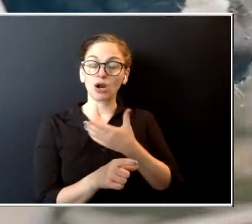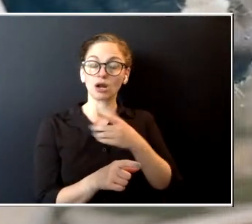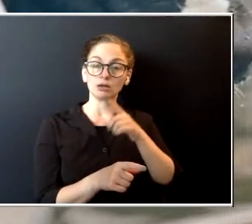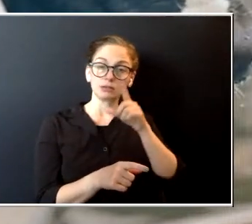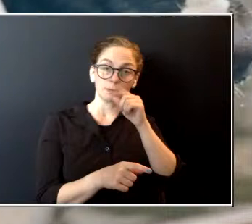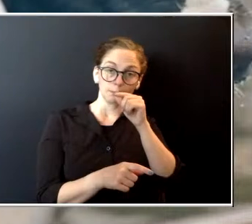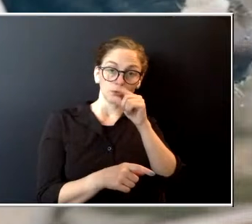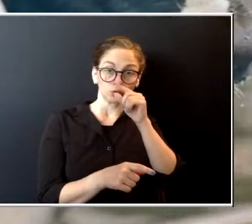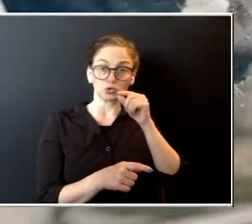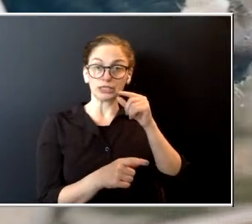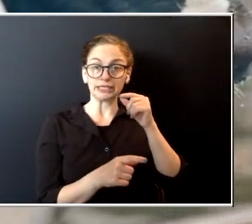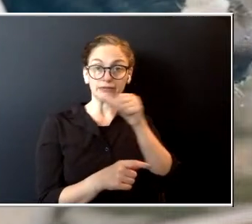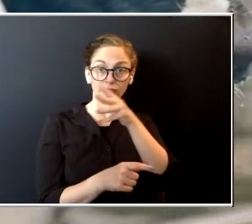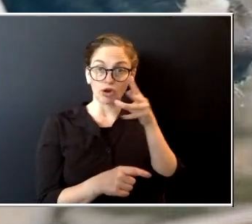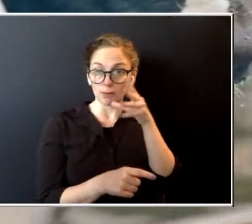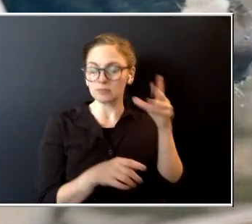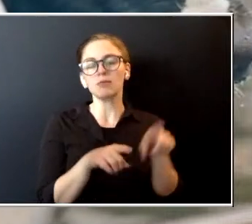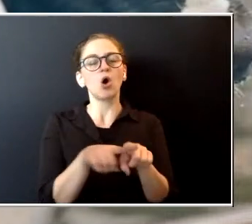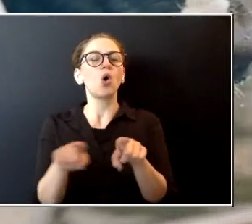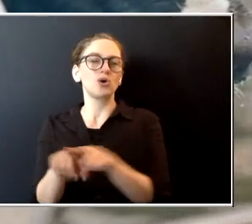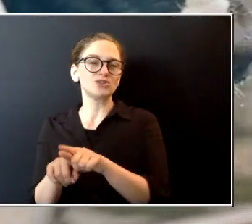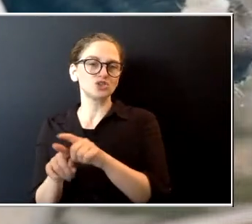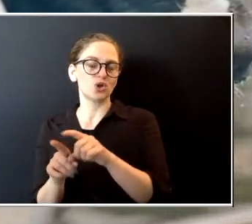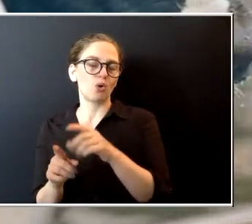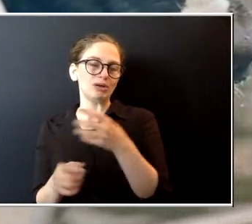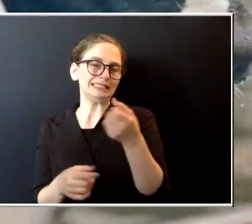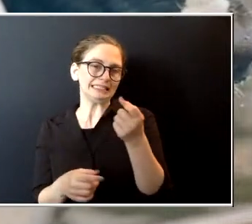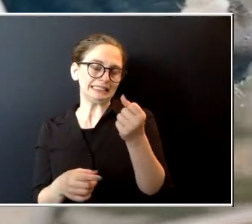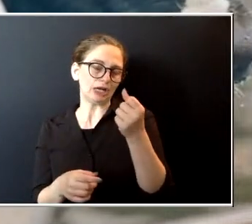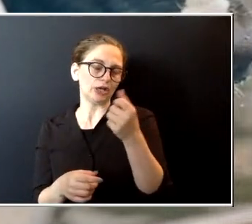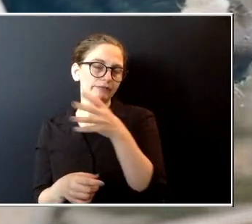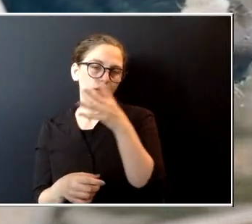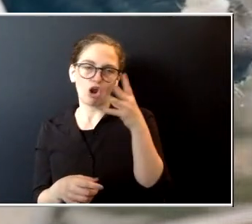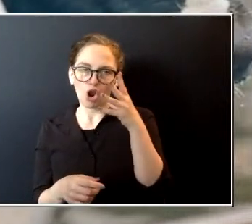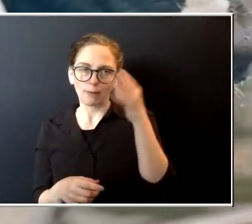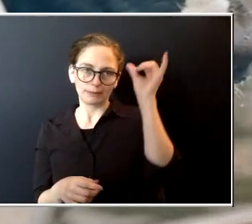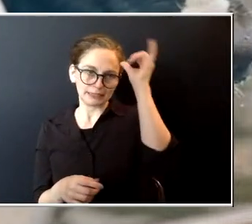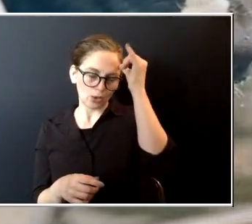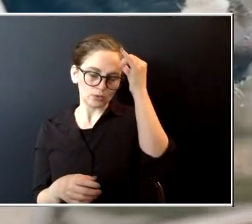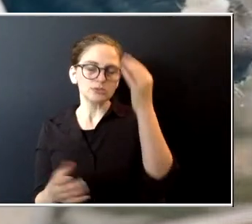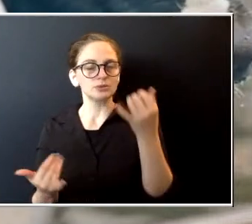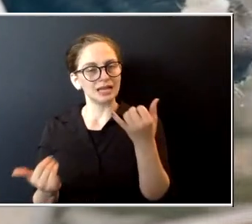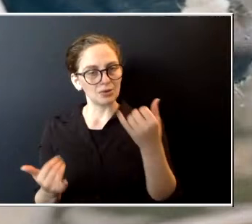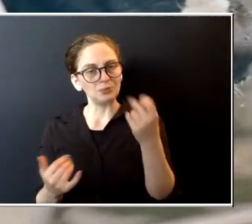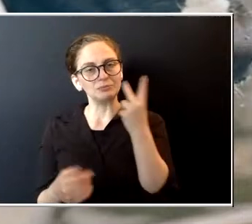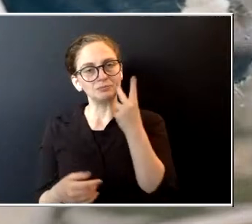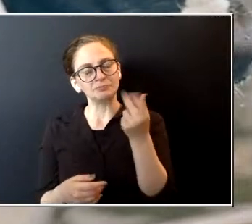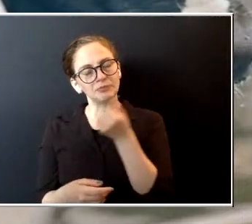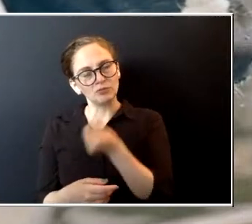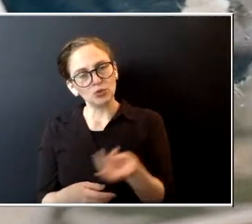dairy farms. So we are seeing now a few cases of human disease. And overall, in